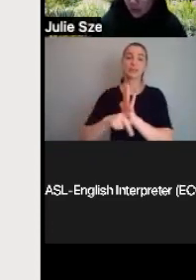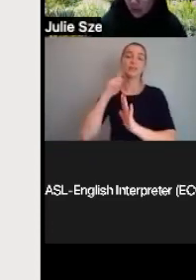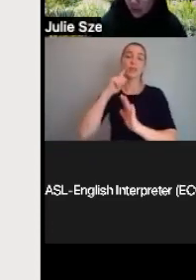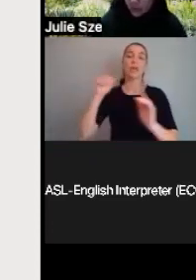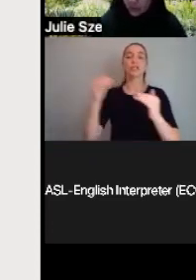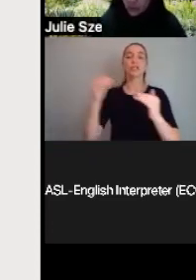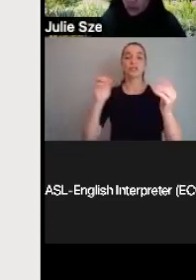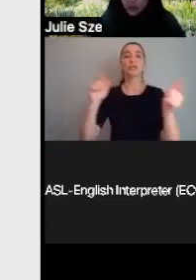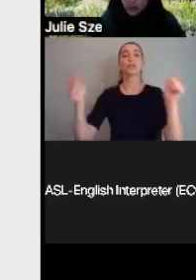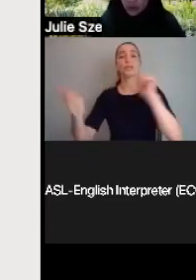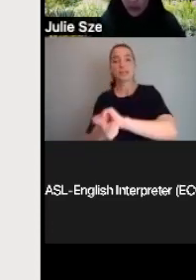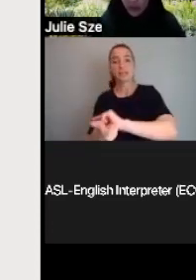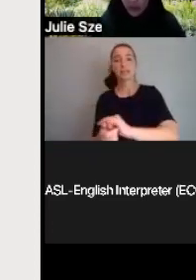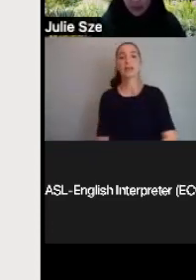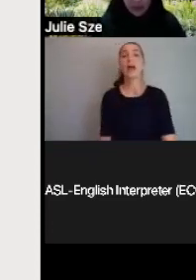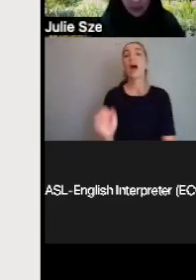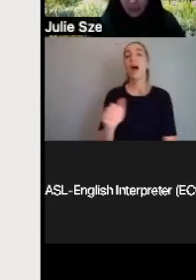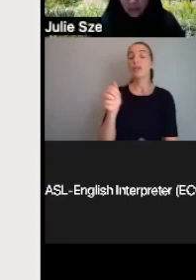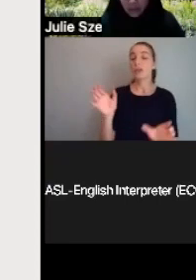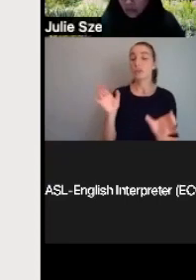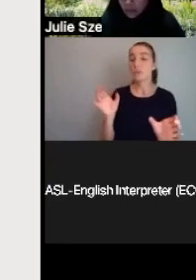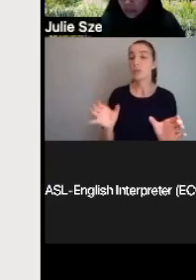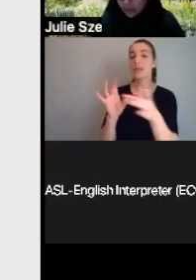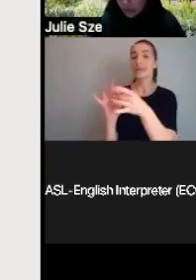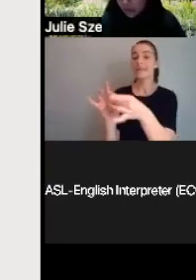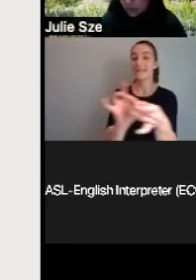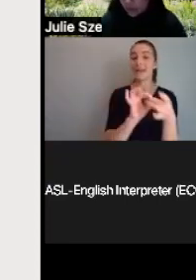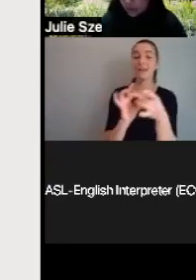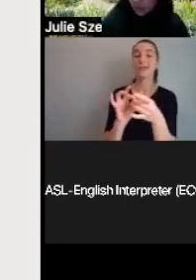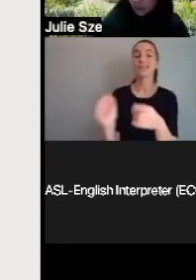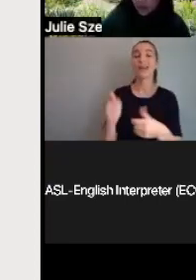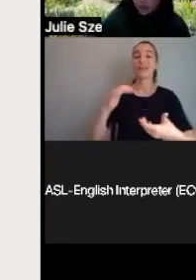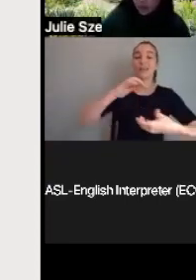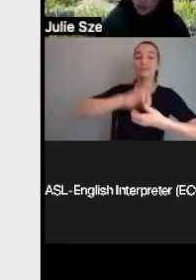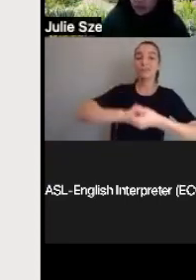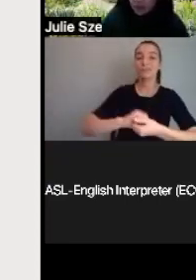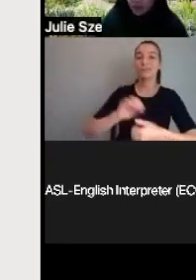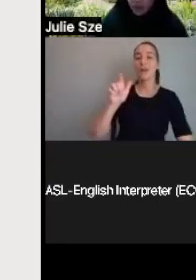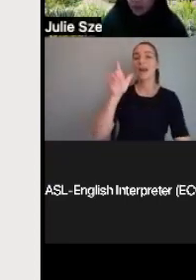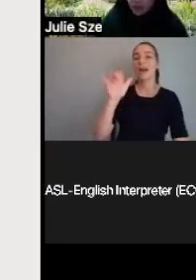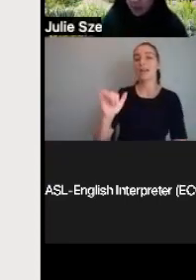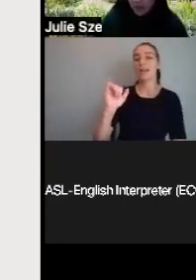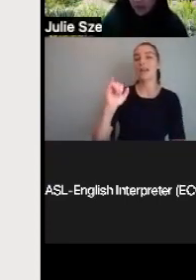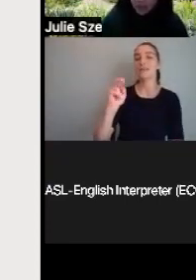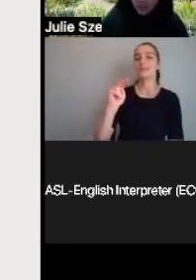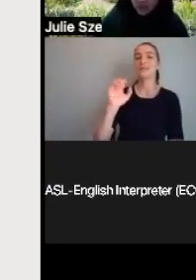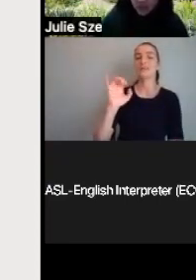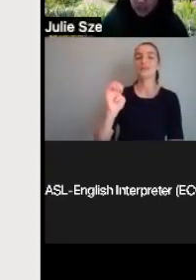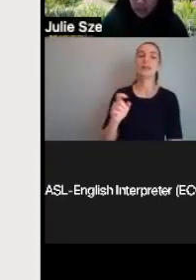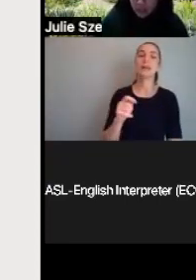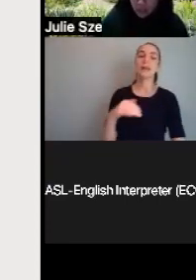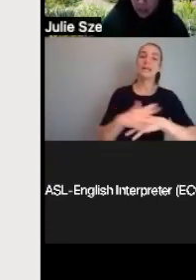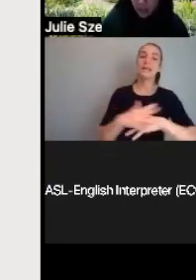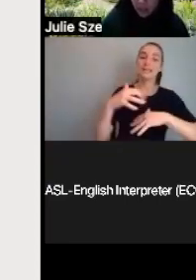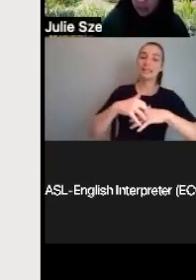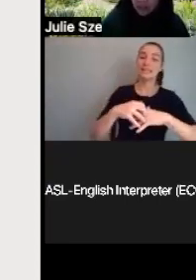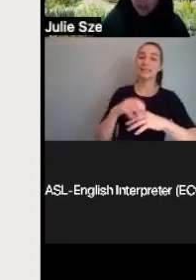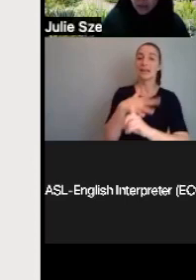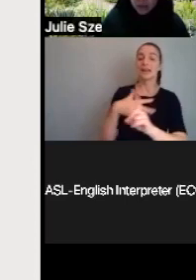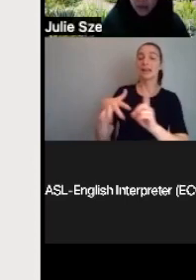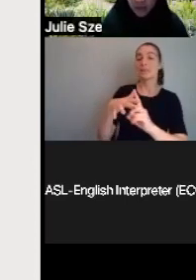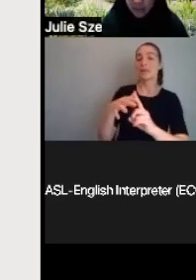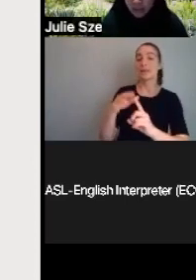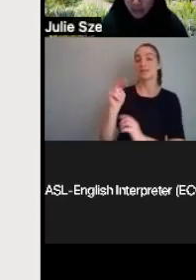dissenters, um, alliances like the indigenous environmental network, the climate justice lines, just transition alliance.